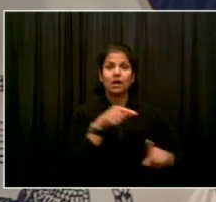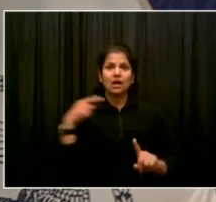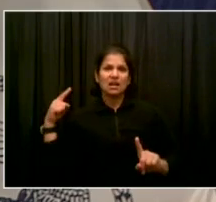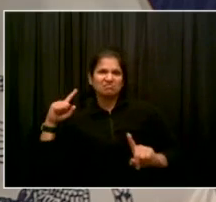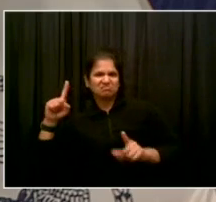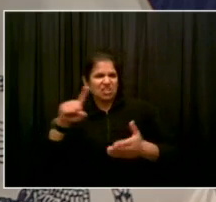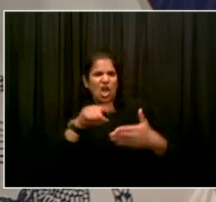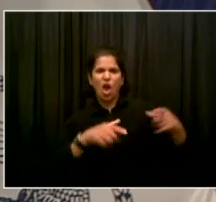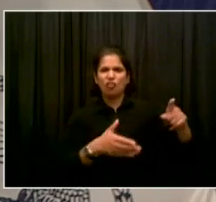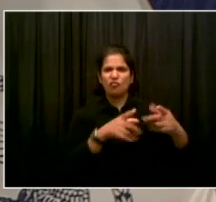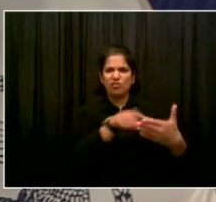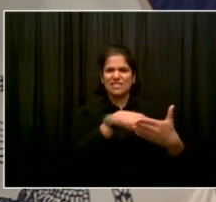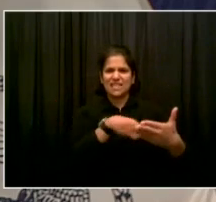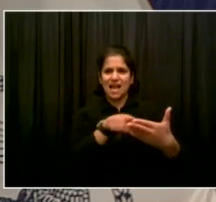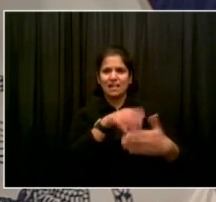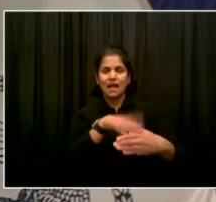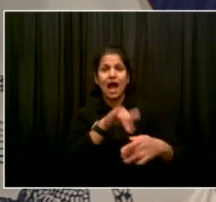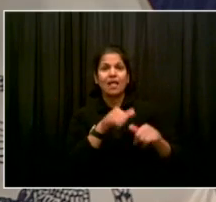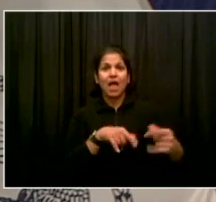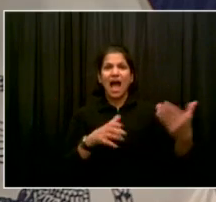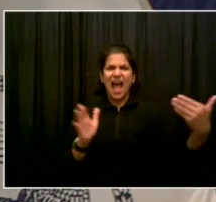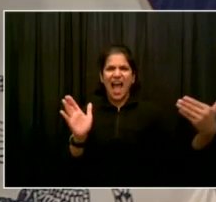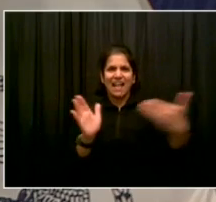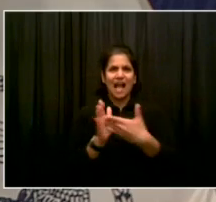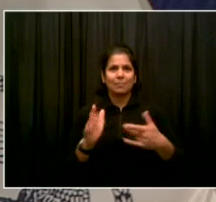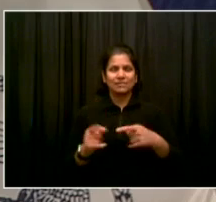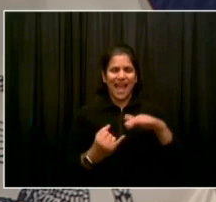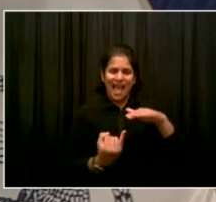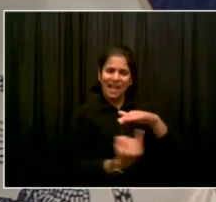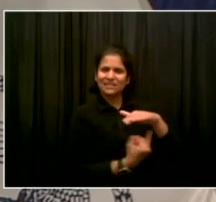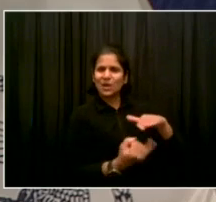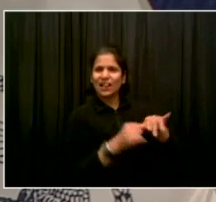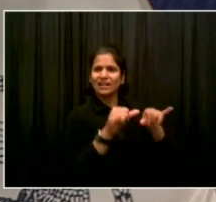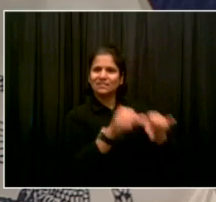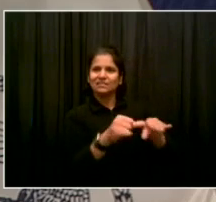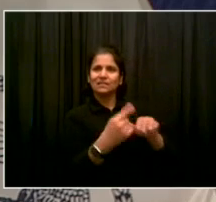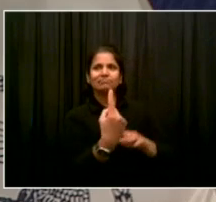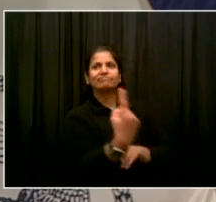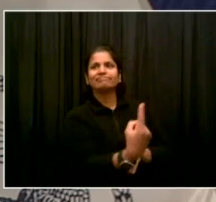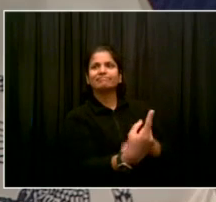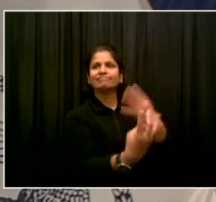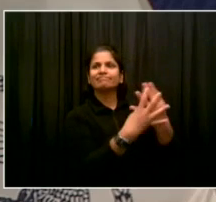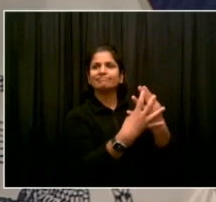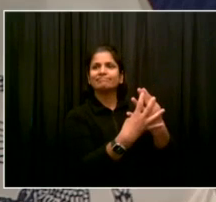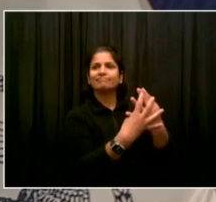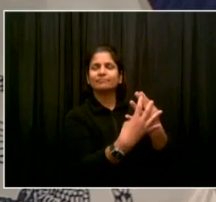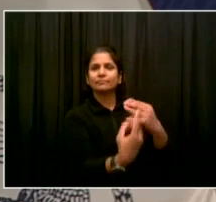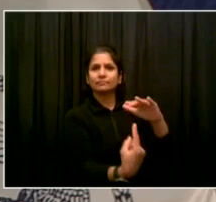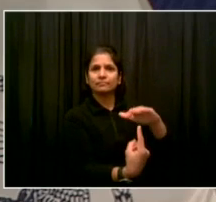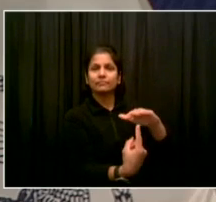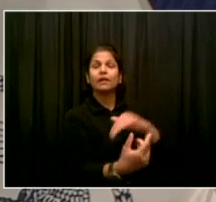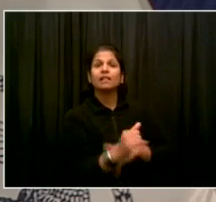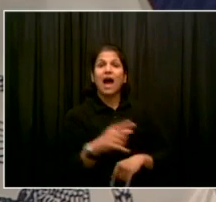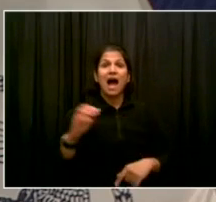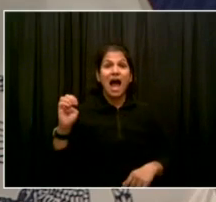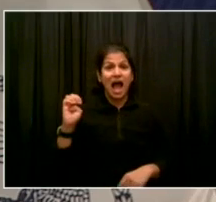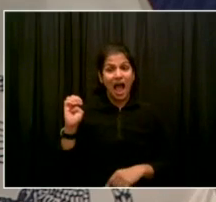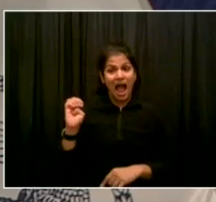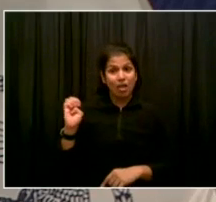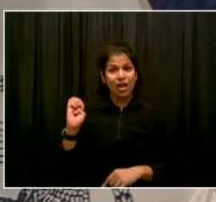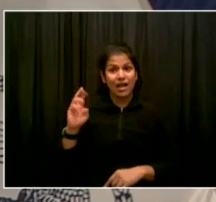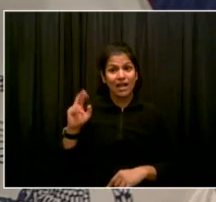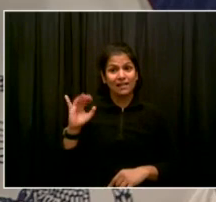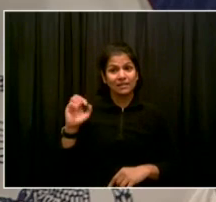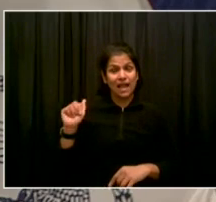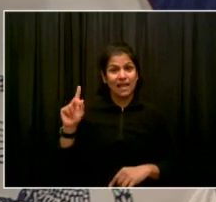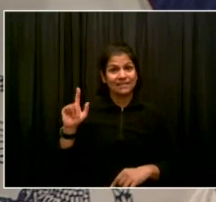I guess, incarceration. And he basically said, look, there's a group of people, they're not really on